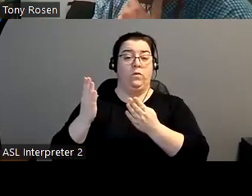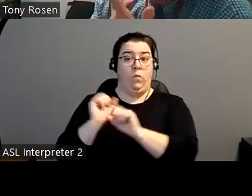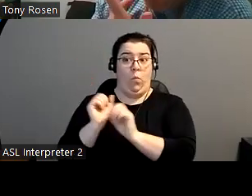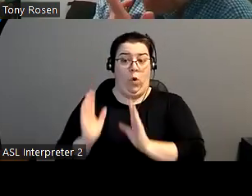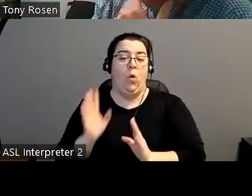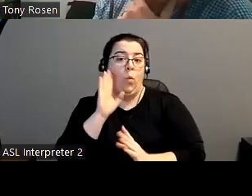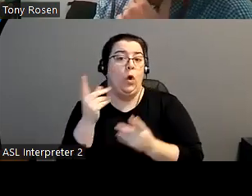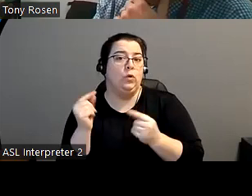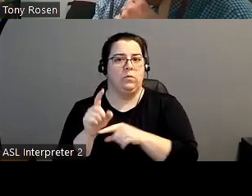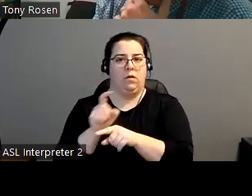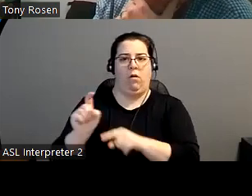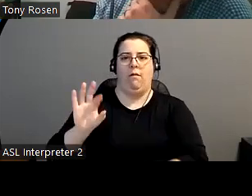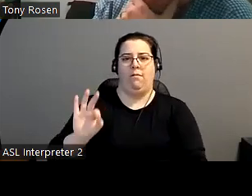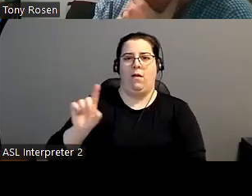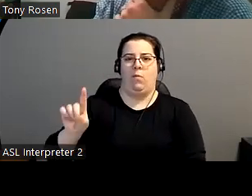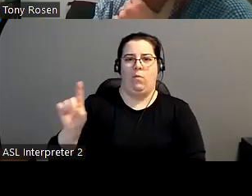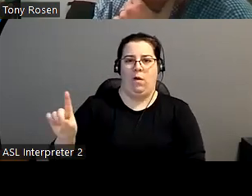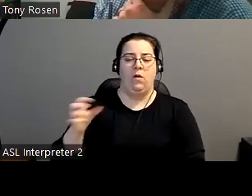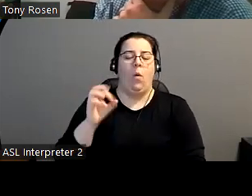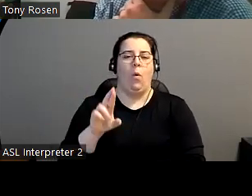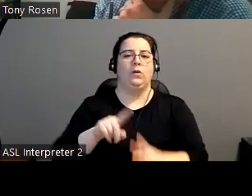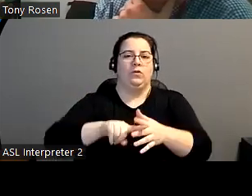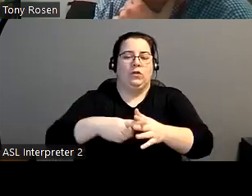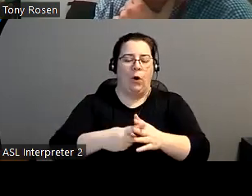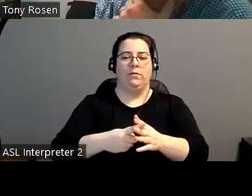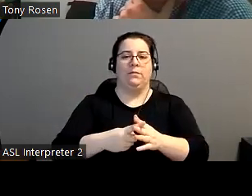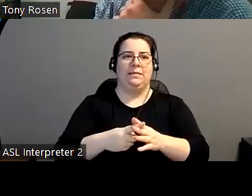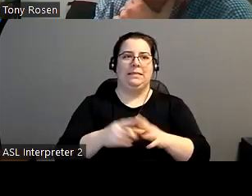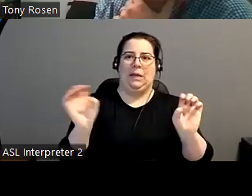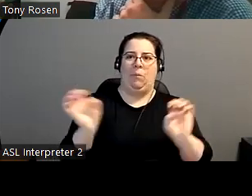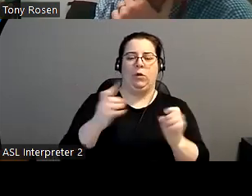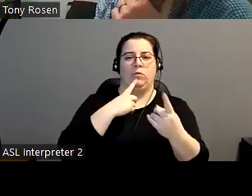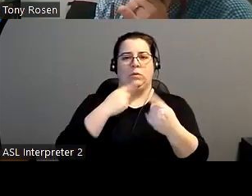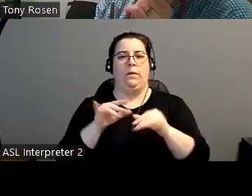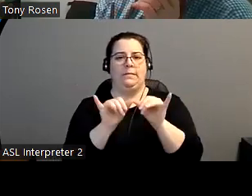or activate the emergency response system.